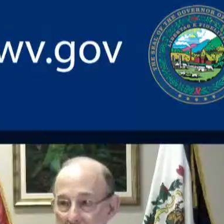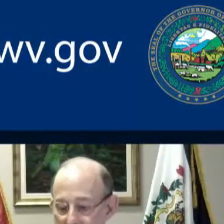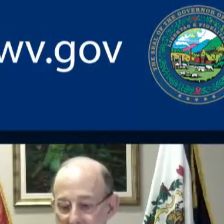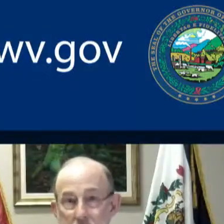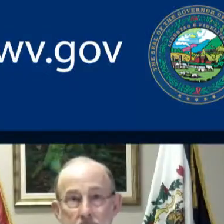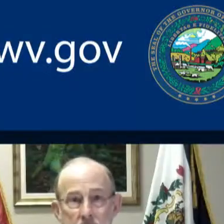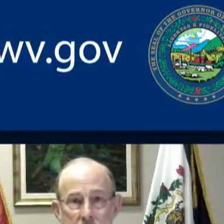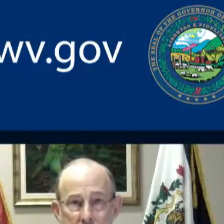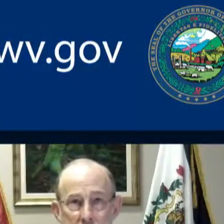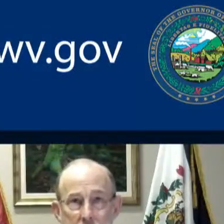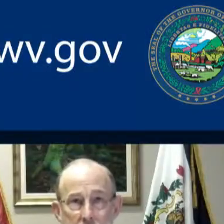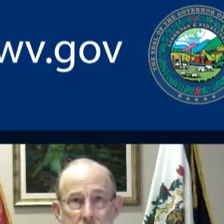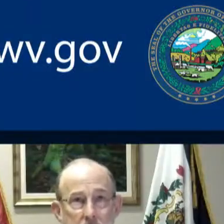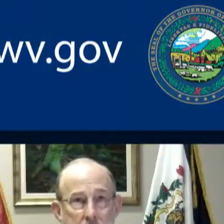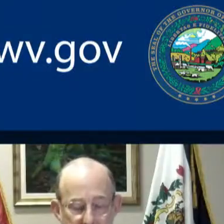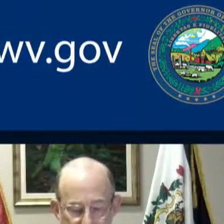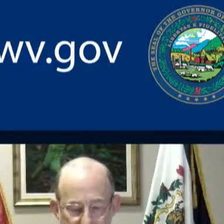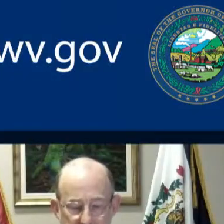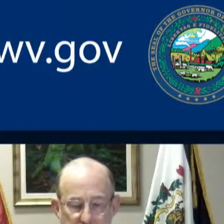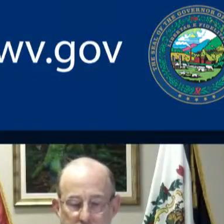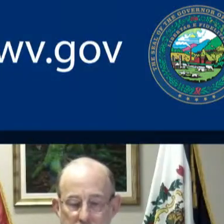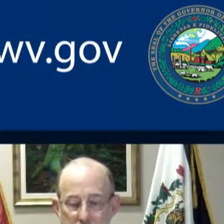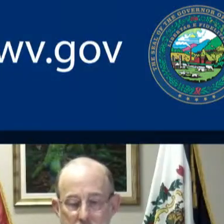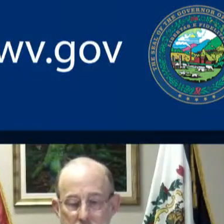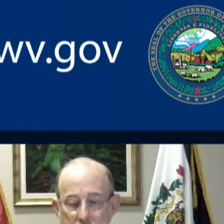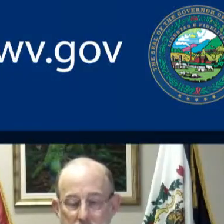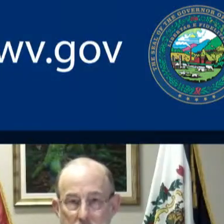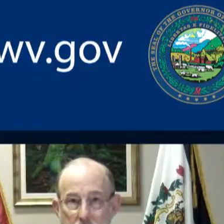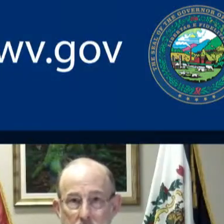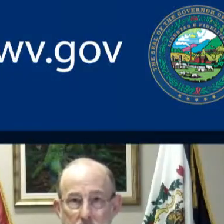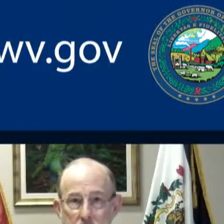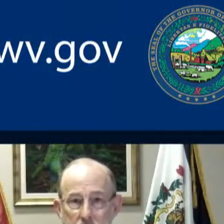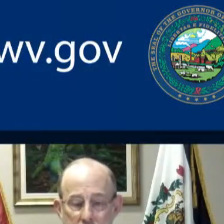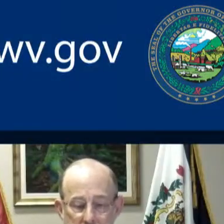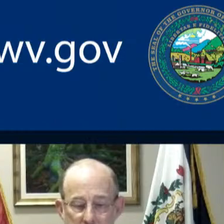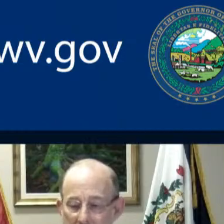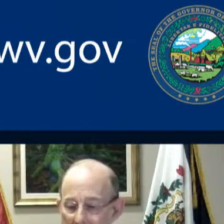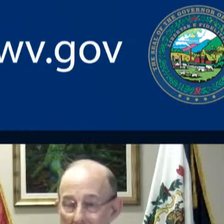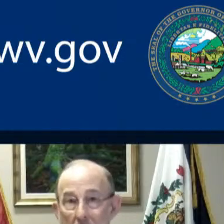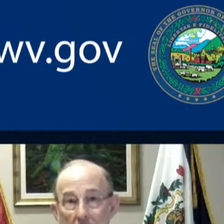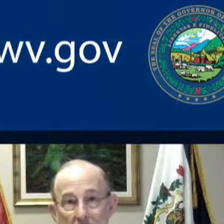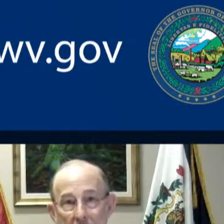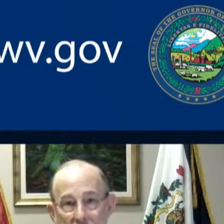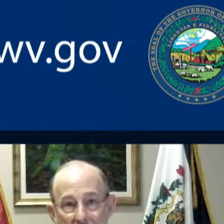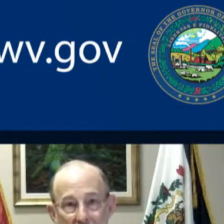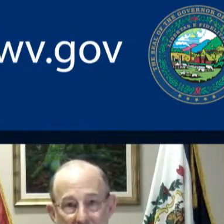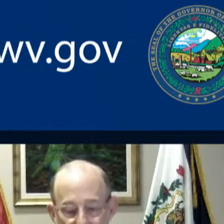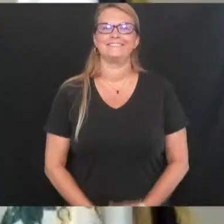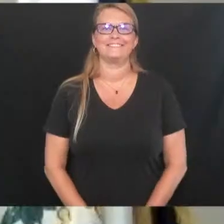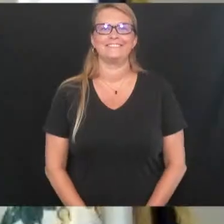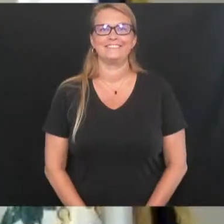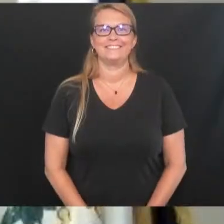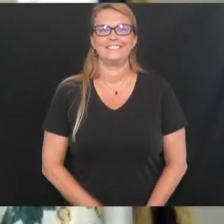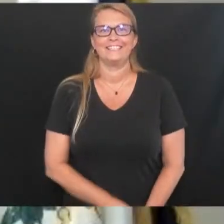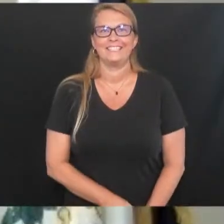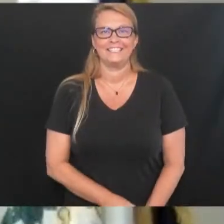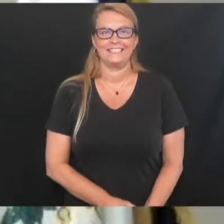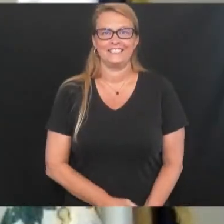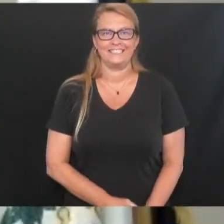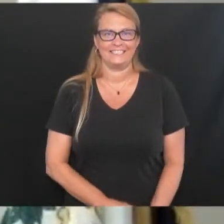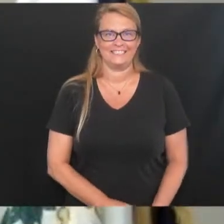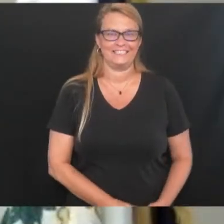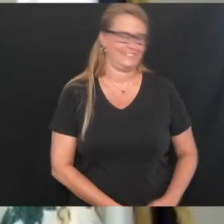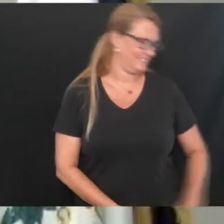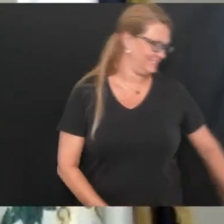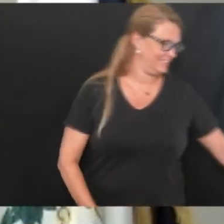All right, thank you, Governor. Let's now go first today to Secretary Bill Crouch with the DHHR. Good afternoon, everyone. I